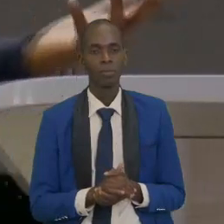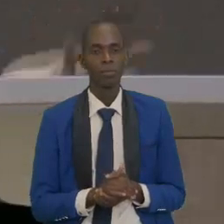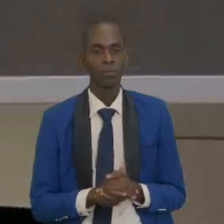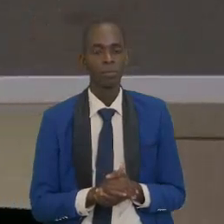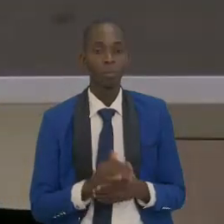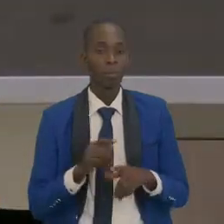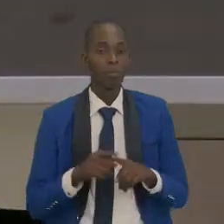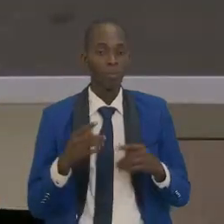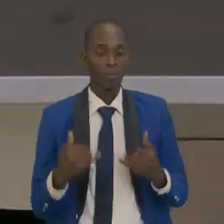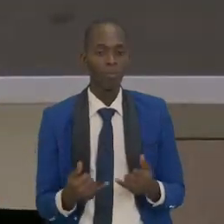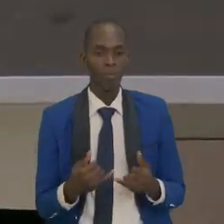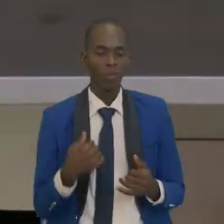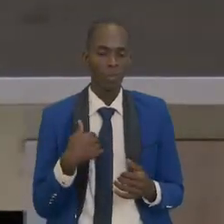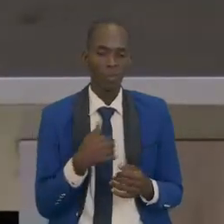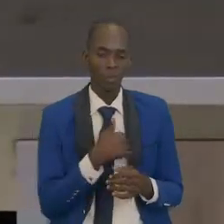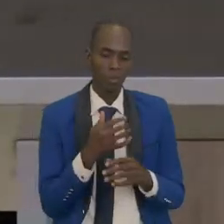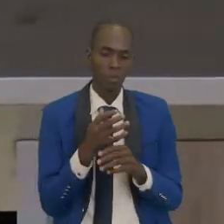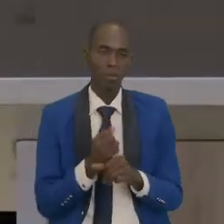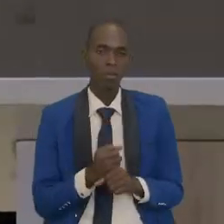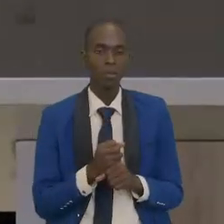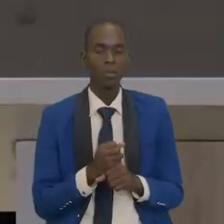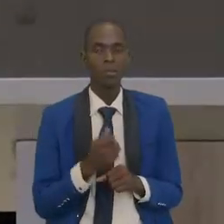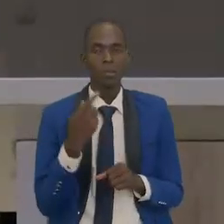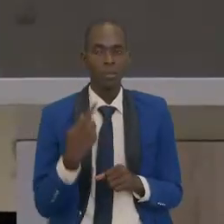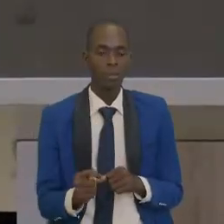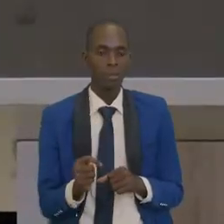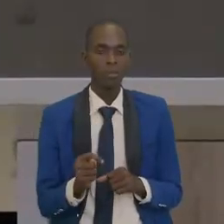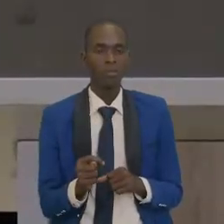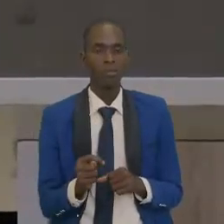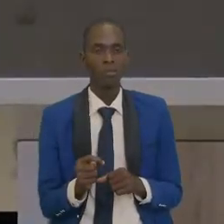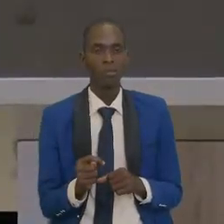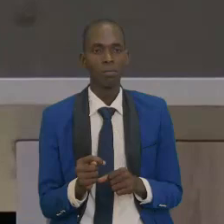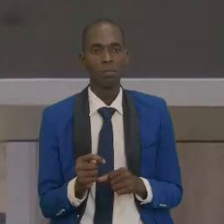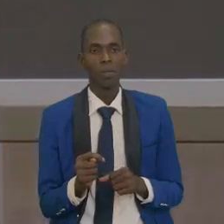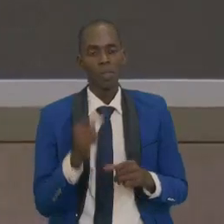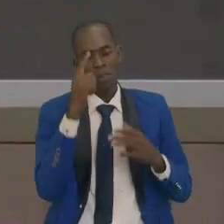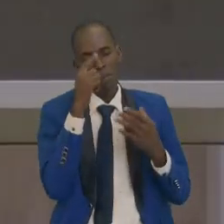now we'll take the faith that subdues kingdoms